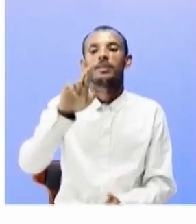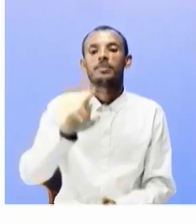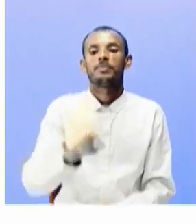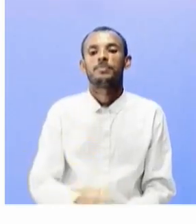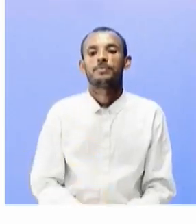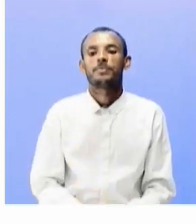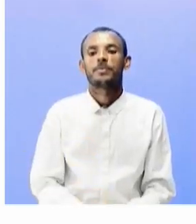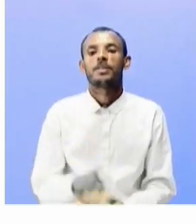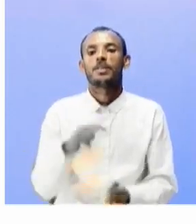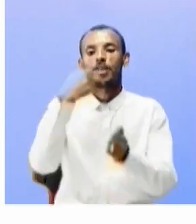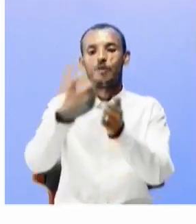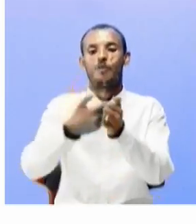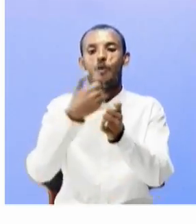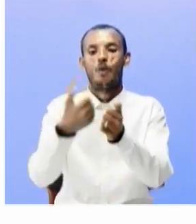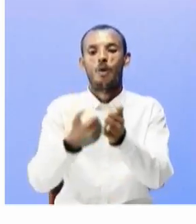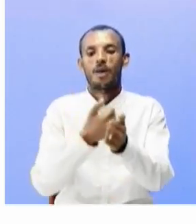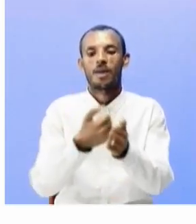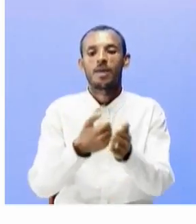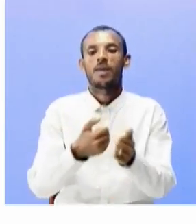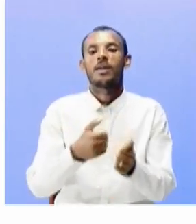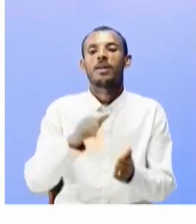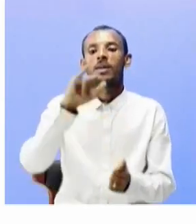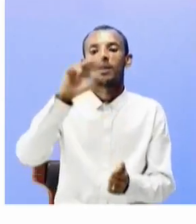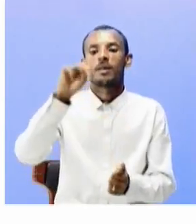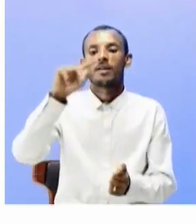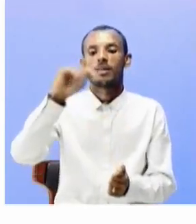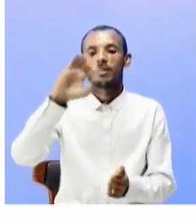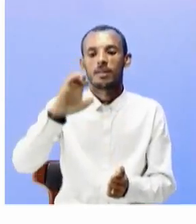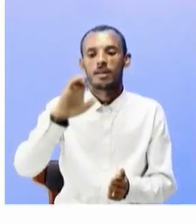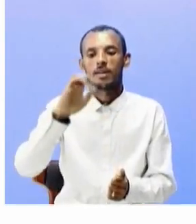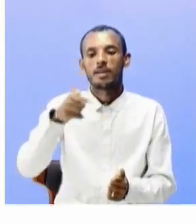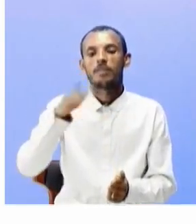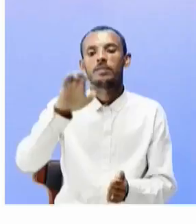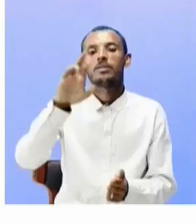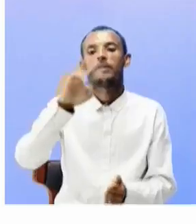The following integers